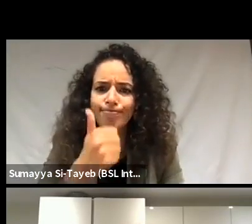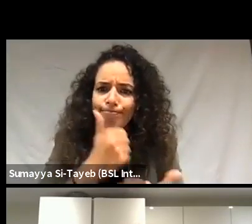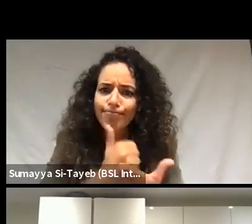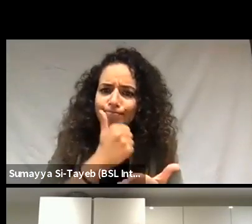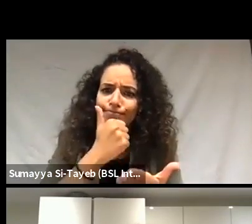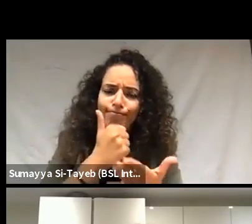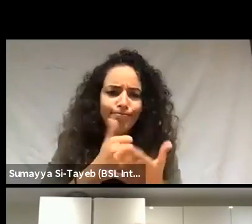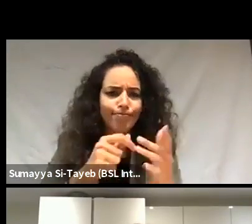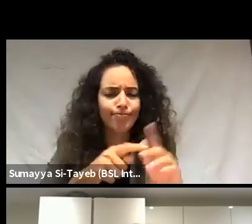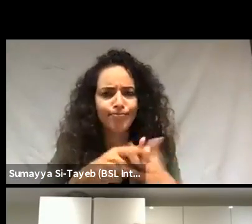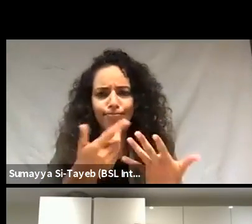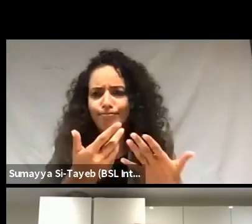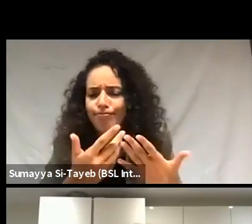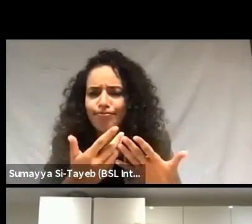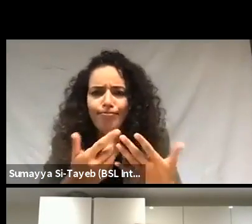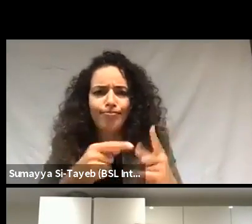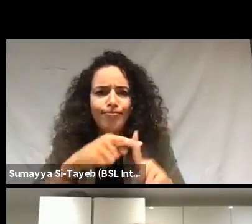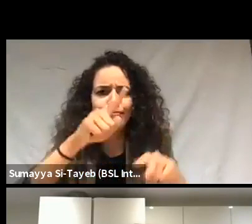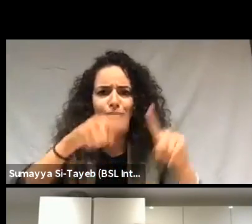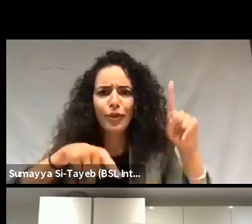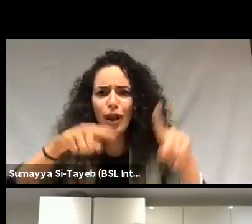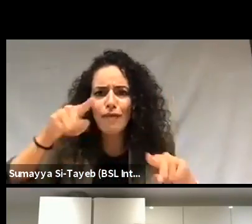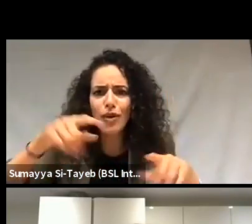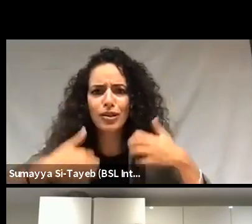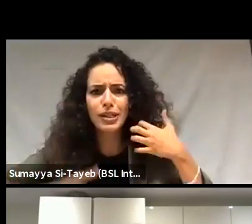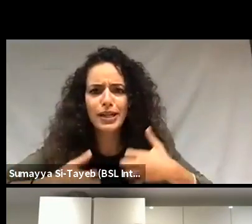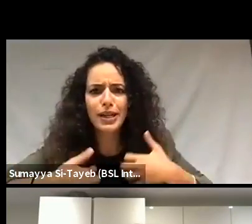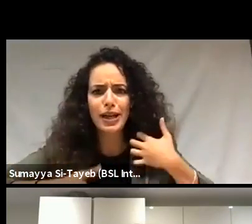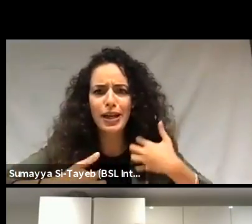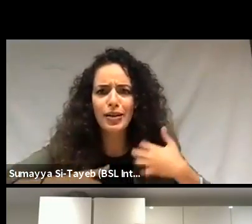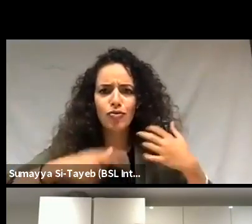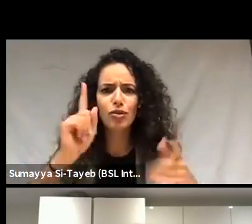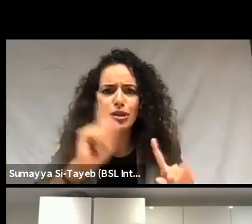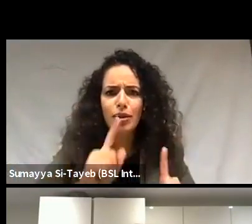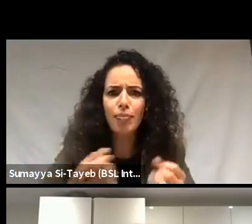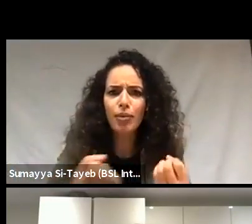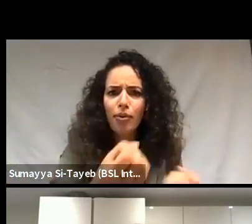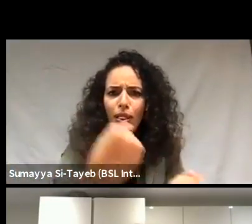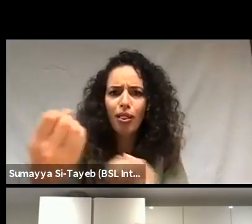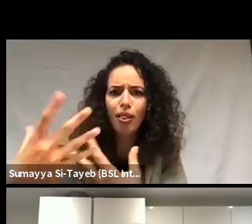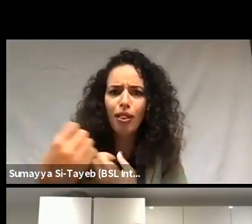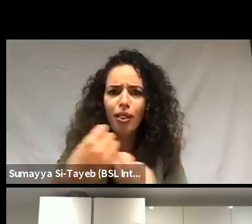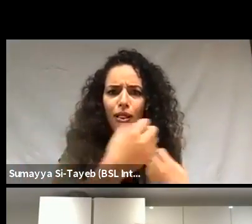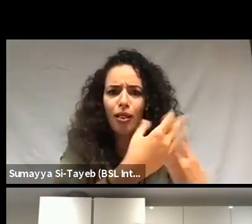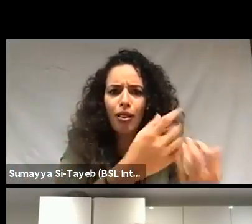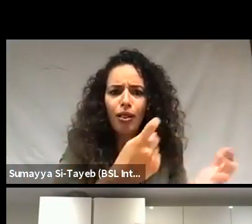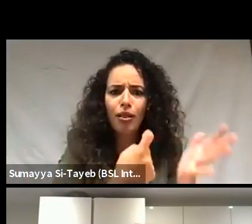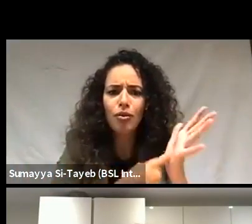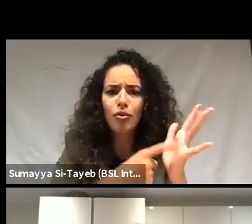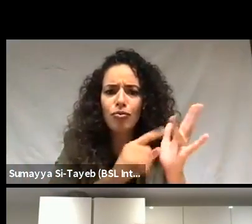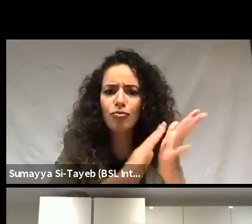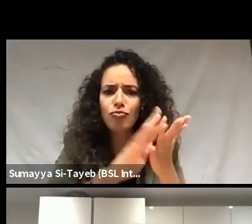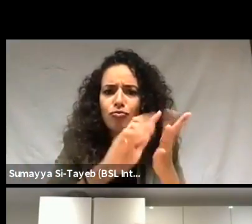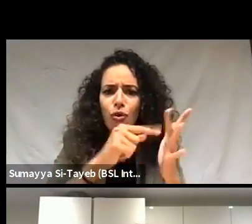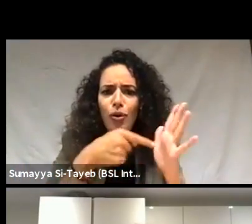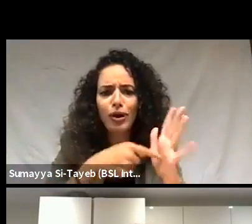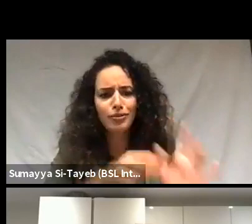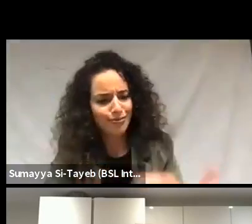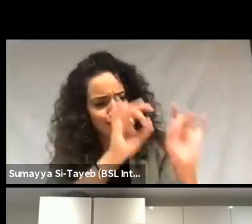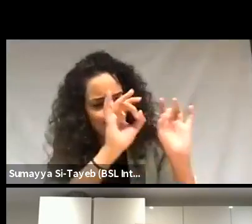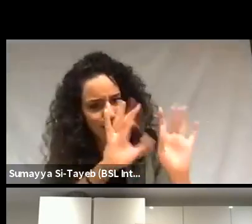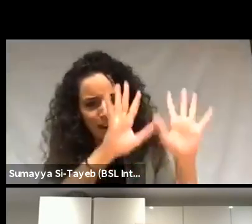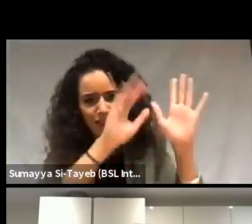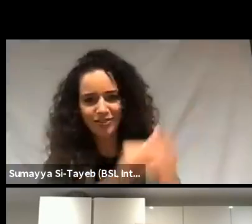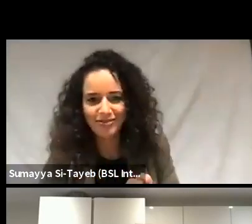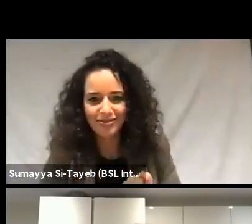interesting number of contributors. Rohit, who played a starring role, and Paul